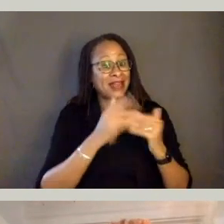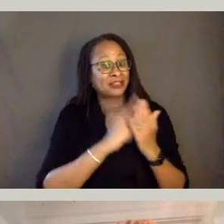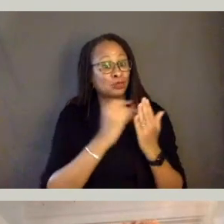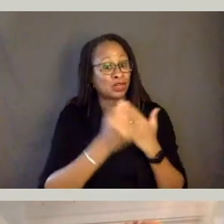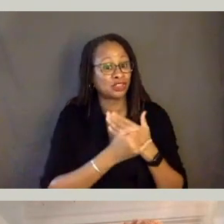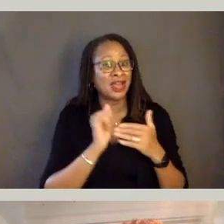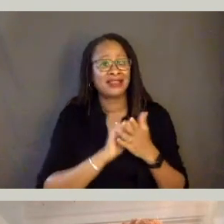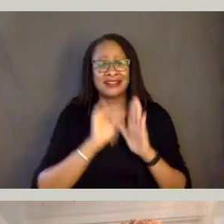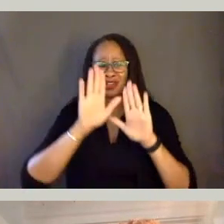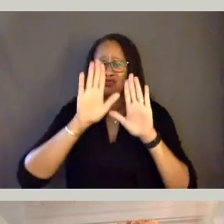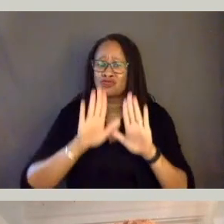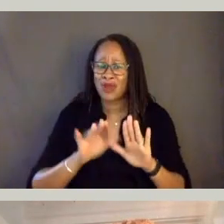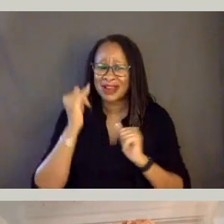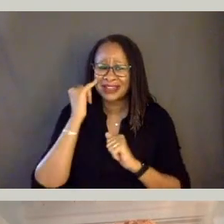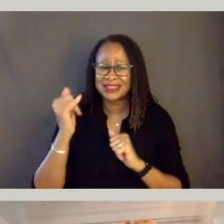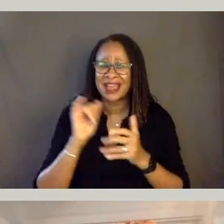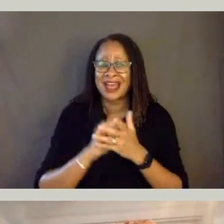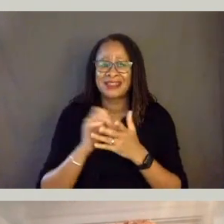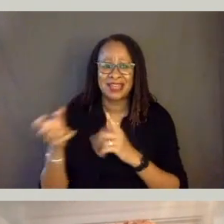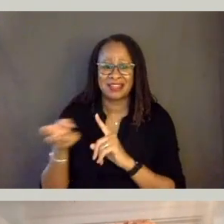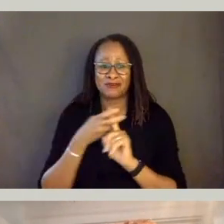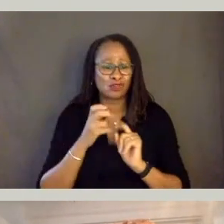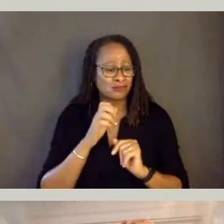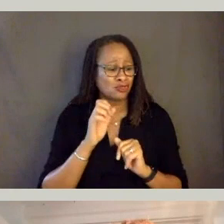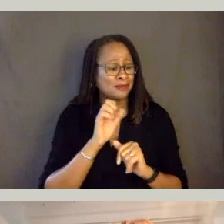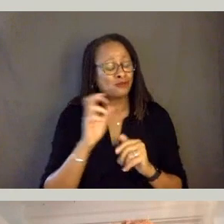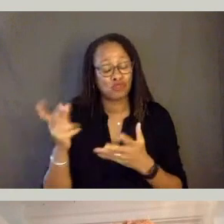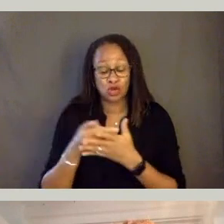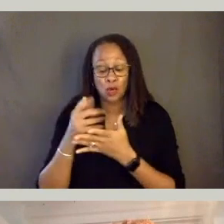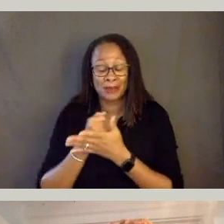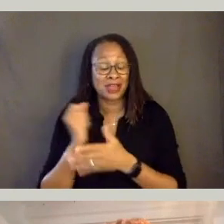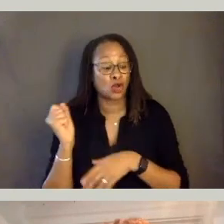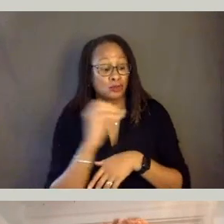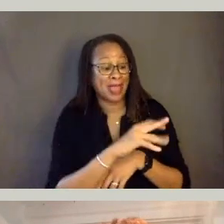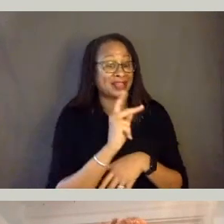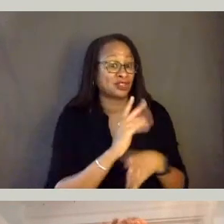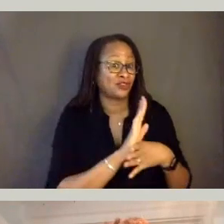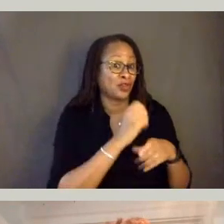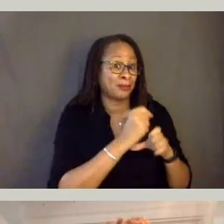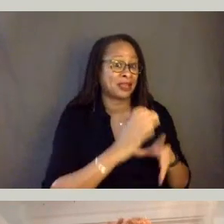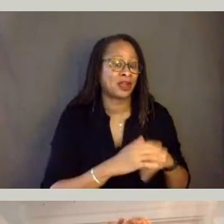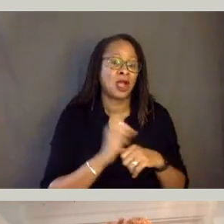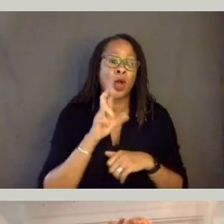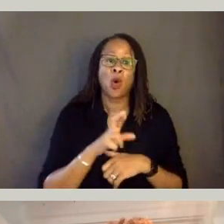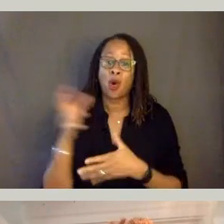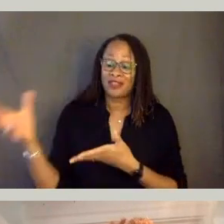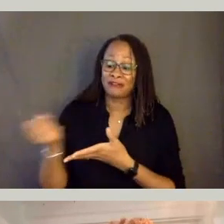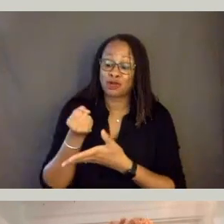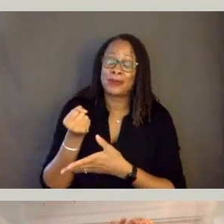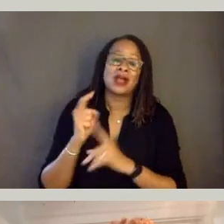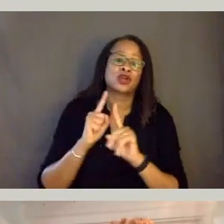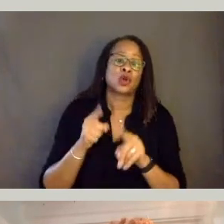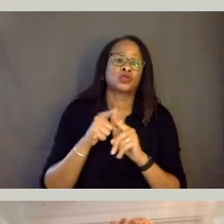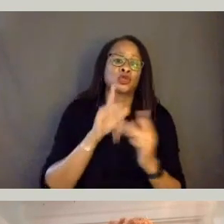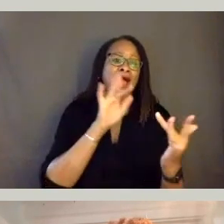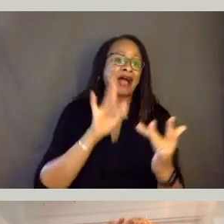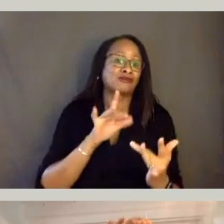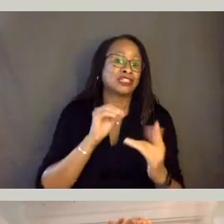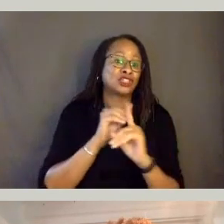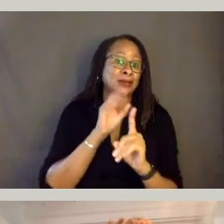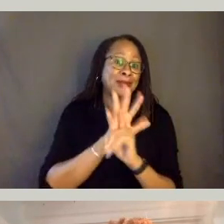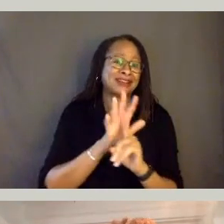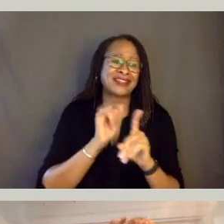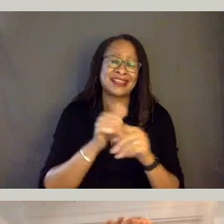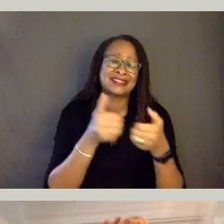great idea, that recoupment goes to the filmmaker, or that recoupment can go to outreach and impact, which is a separate budget.